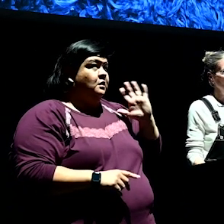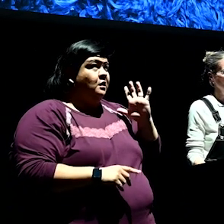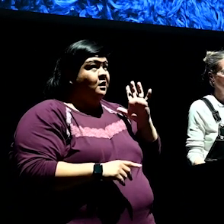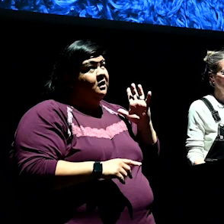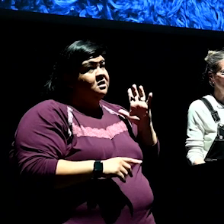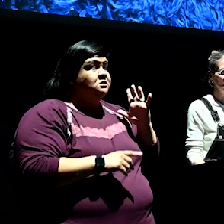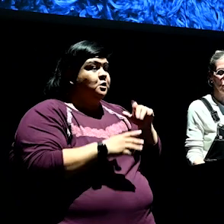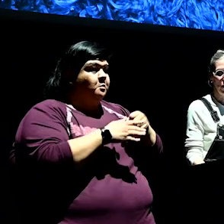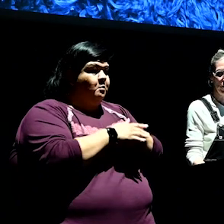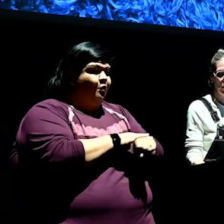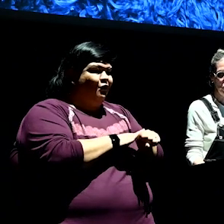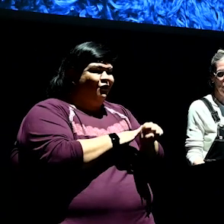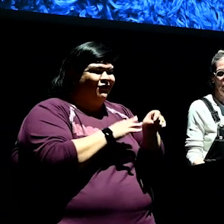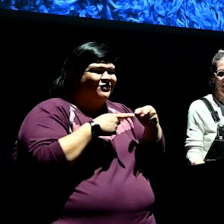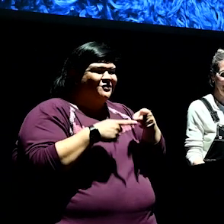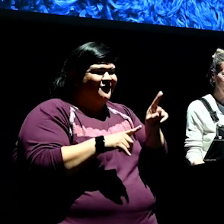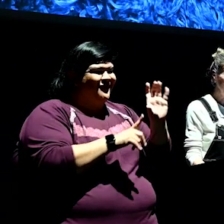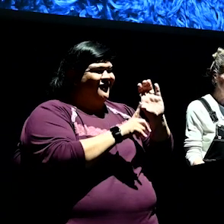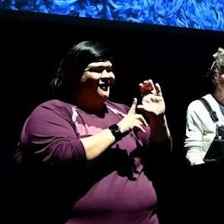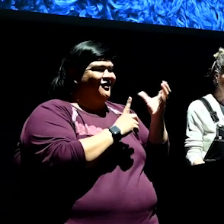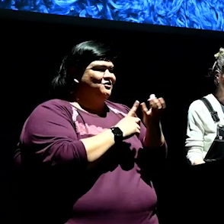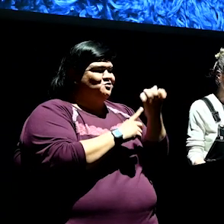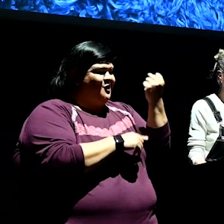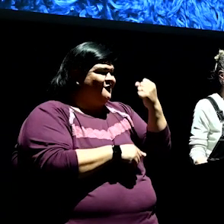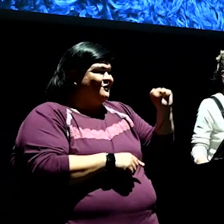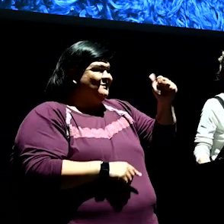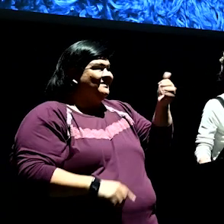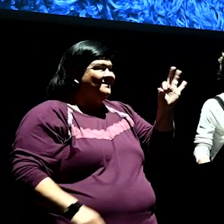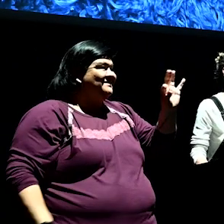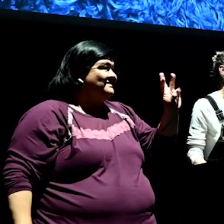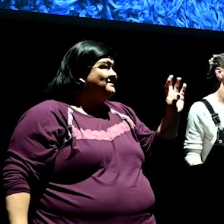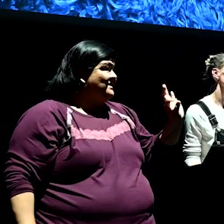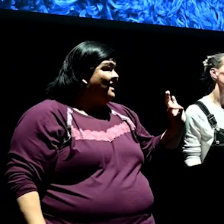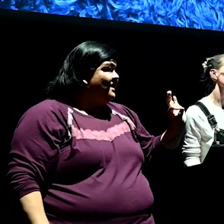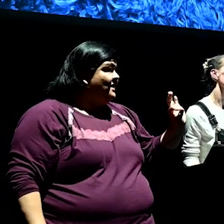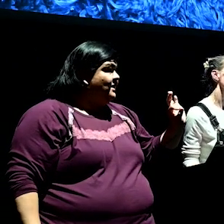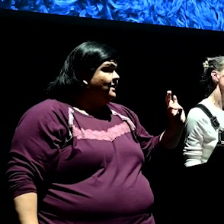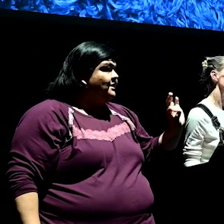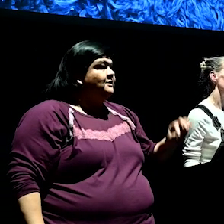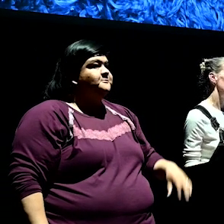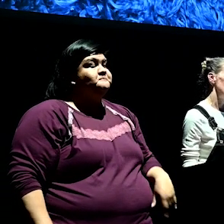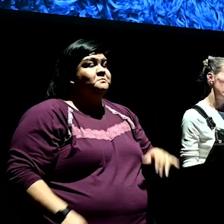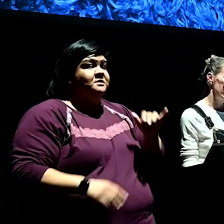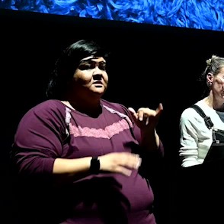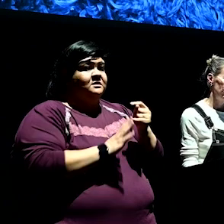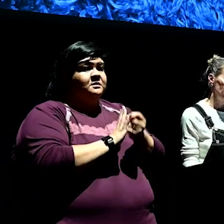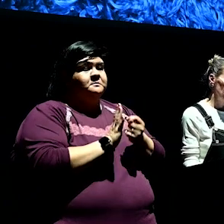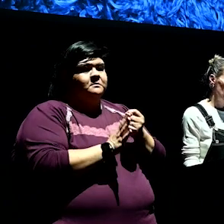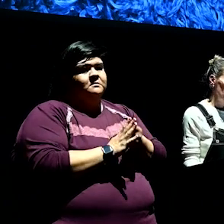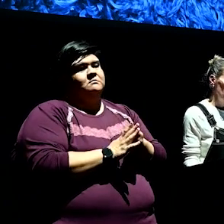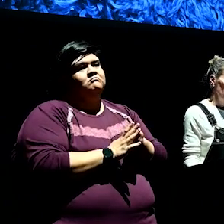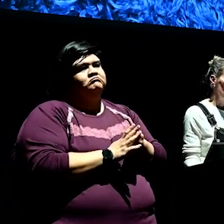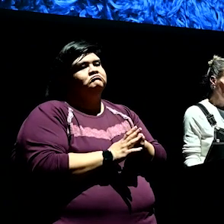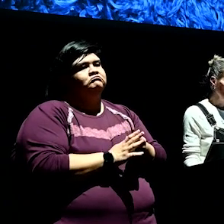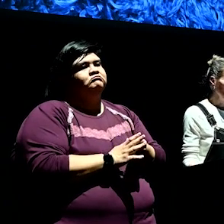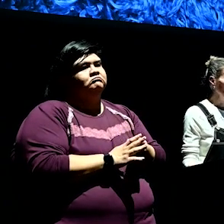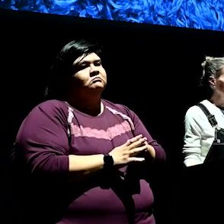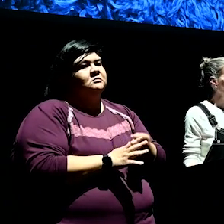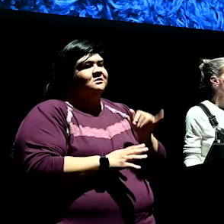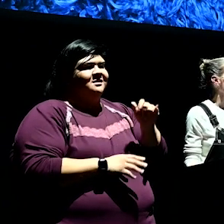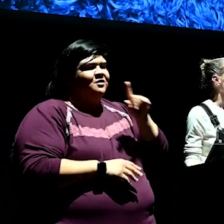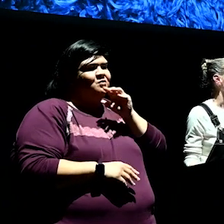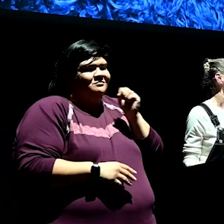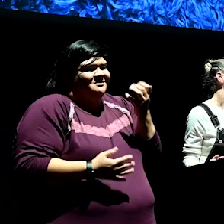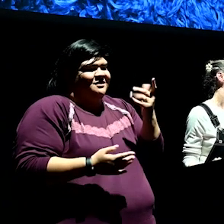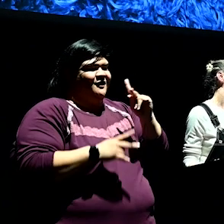the Cultural Revolution of 1969, and it really was the first of